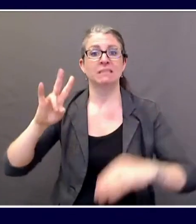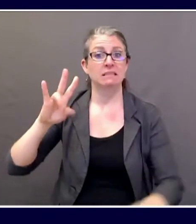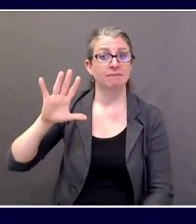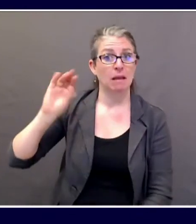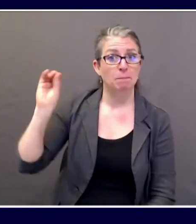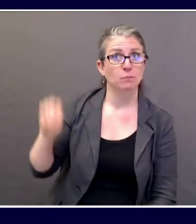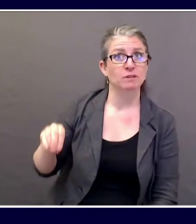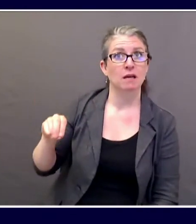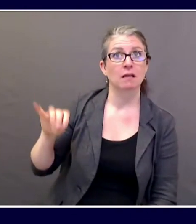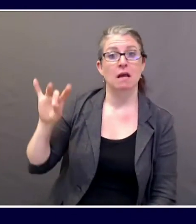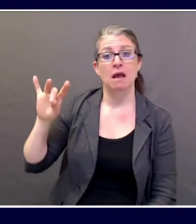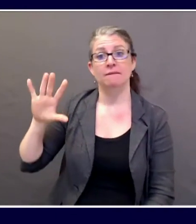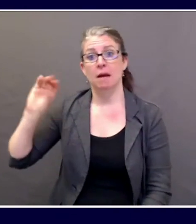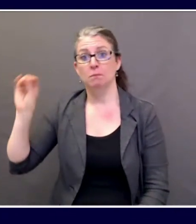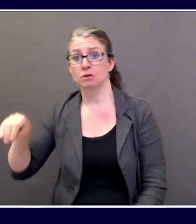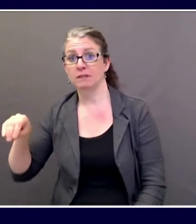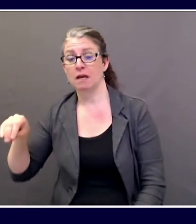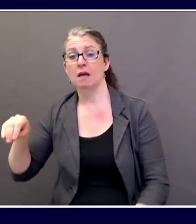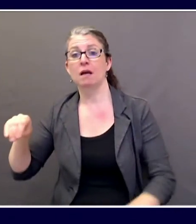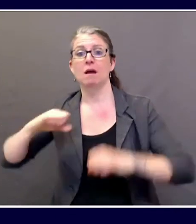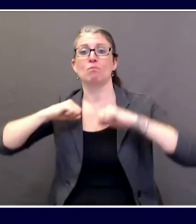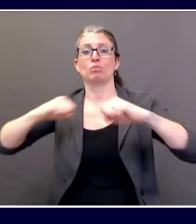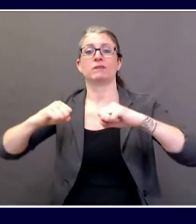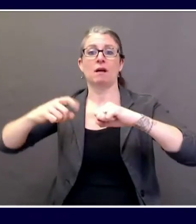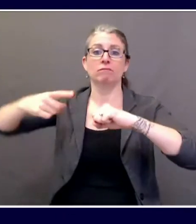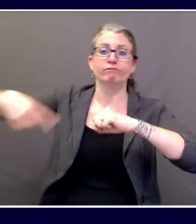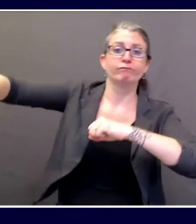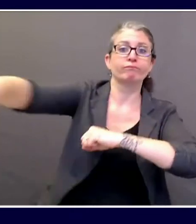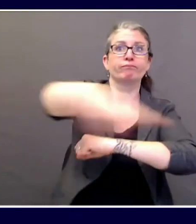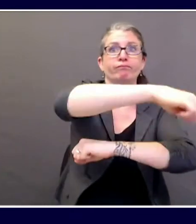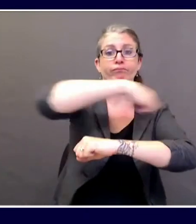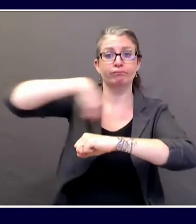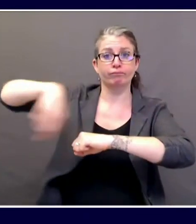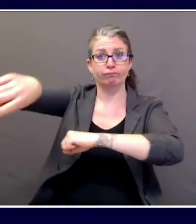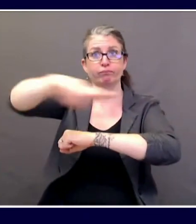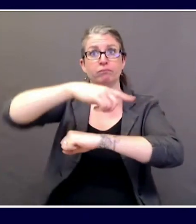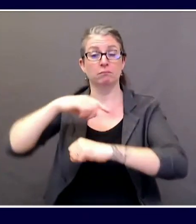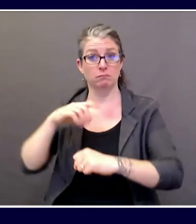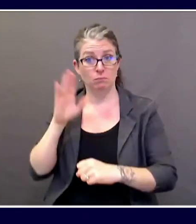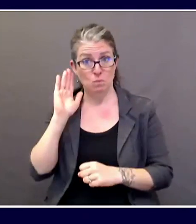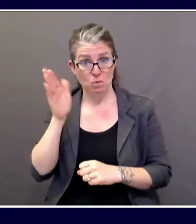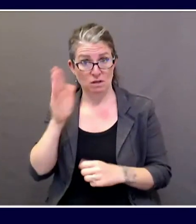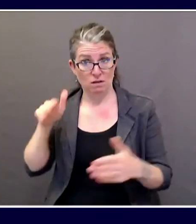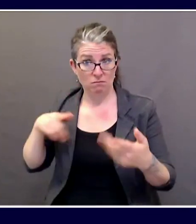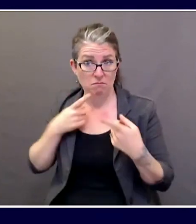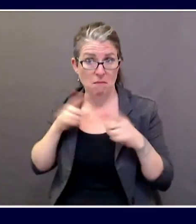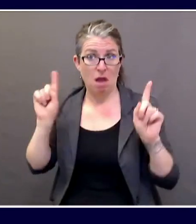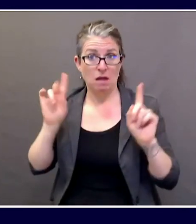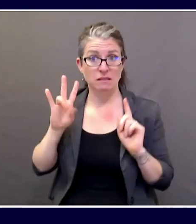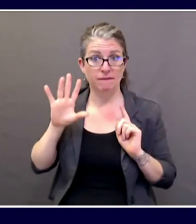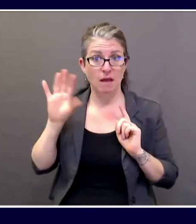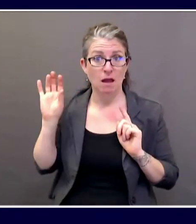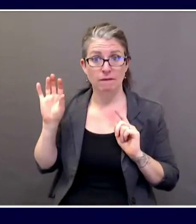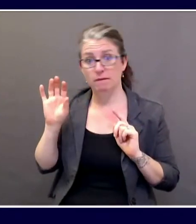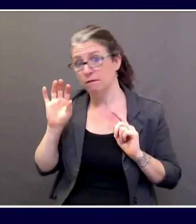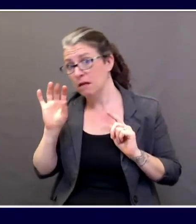don't typically like to do that. So here's where we are overall. We're at this point right